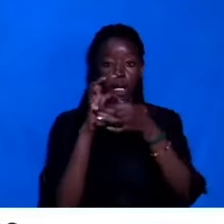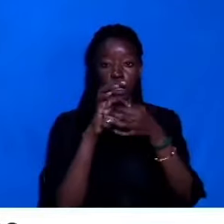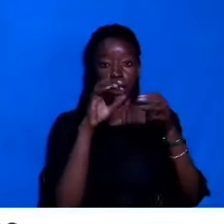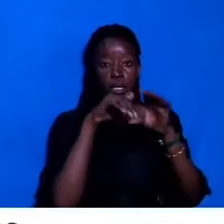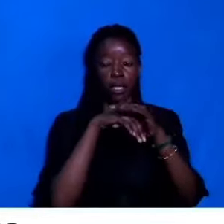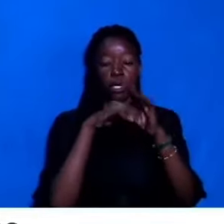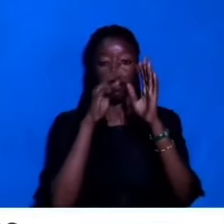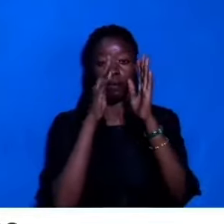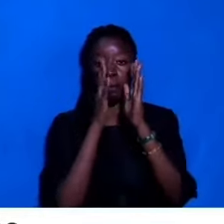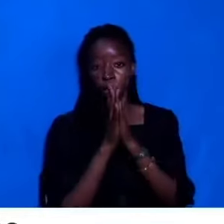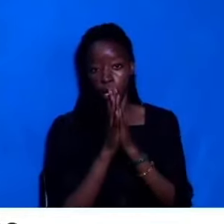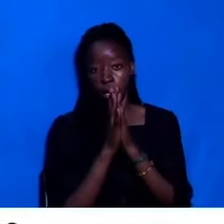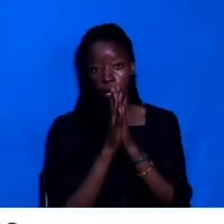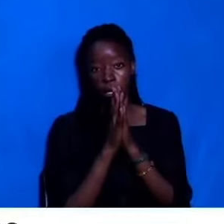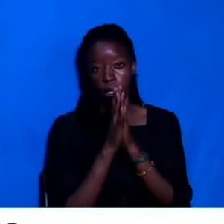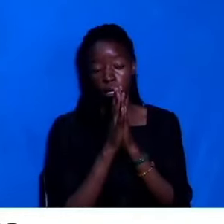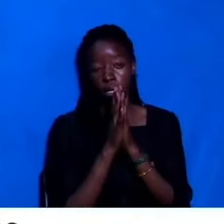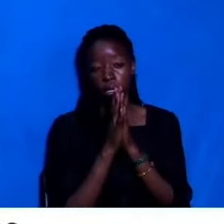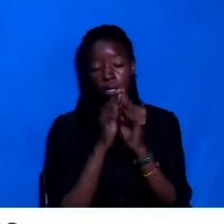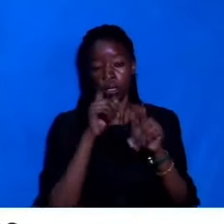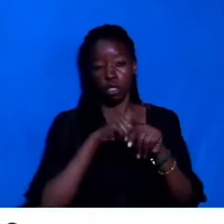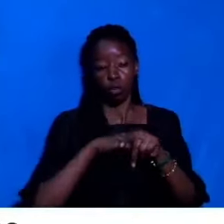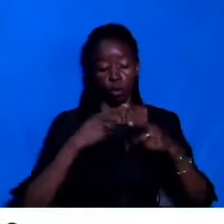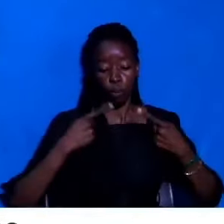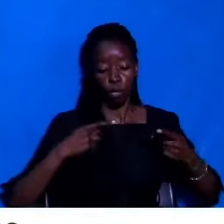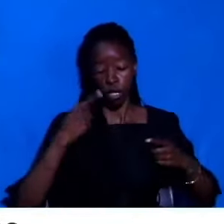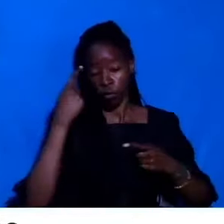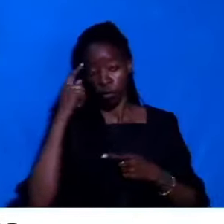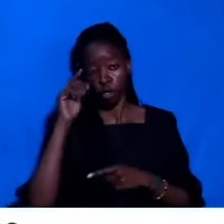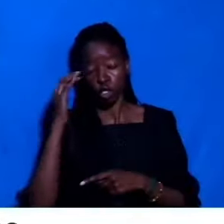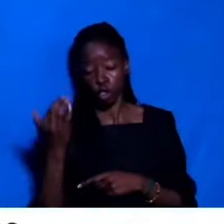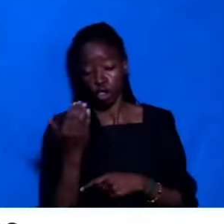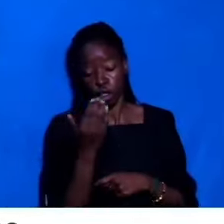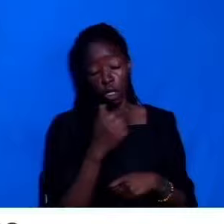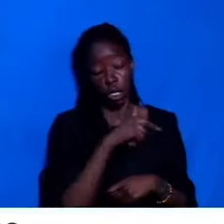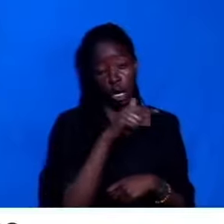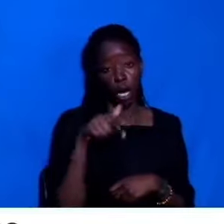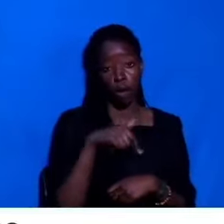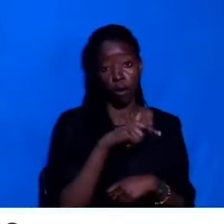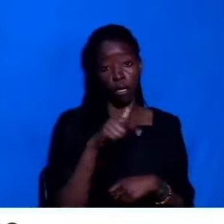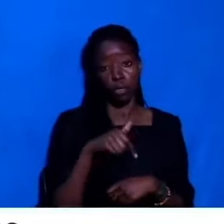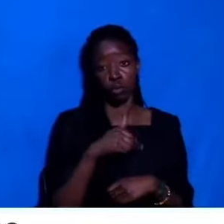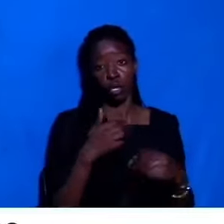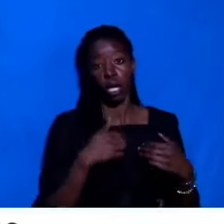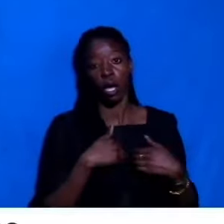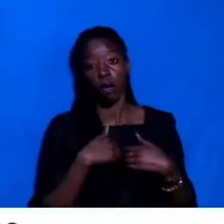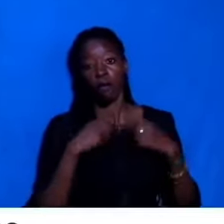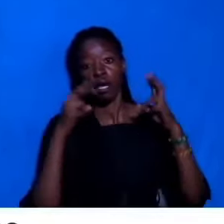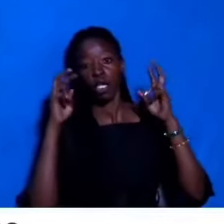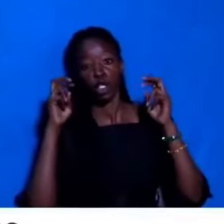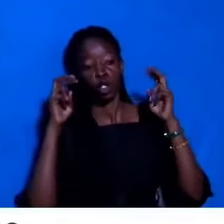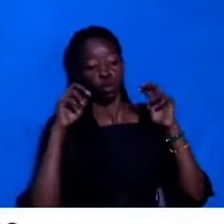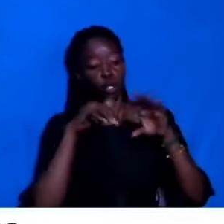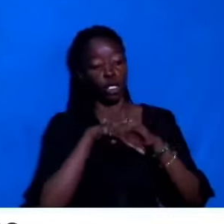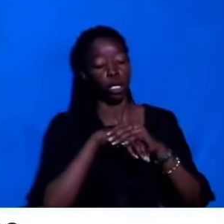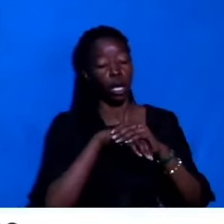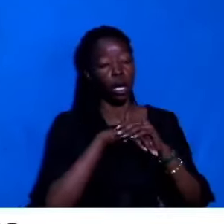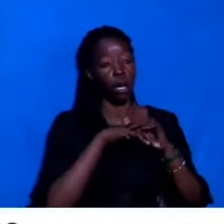children in class 8, those who are in form 4, like right now we have issues in our country, that brings us